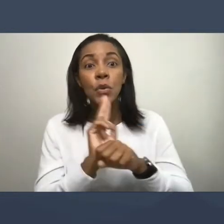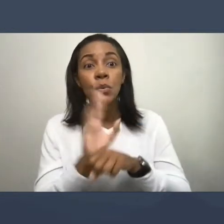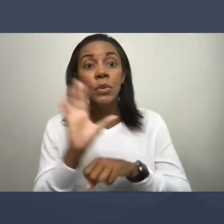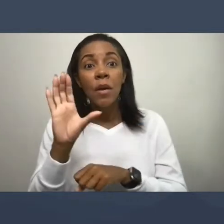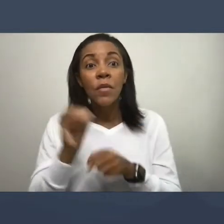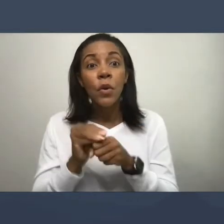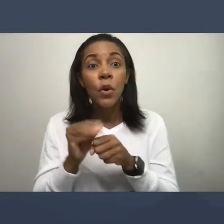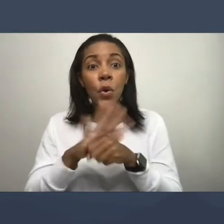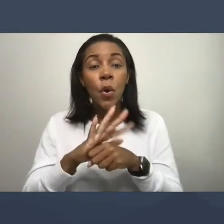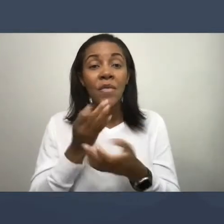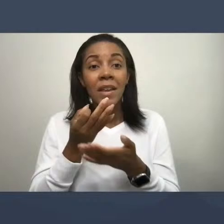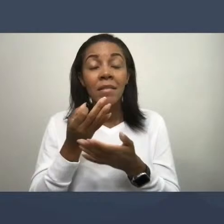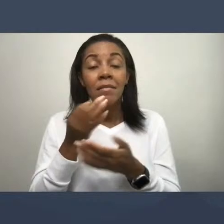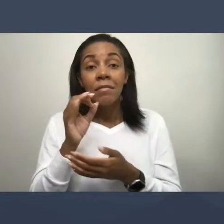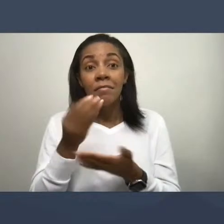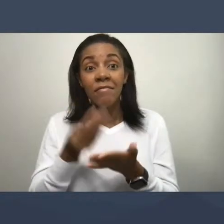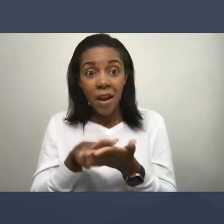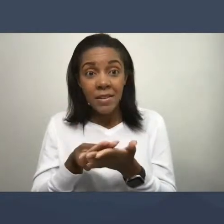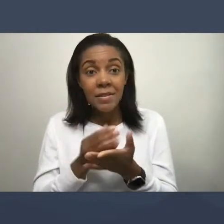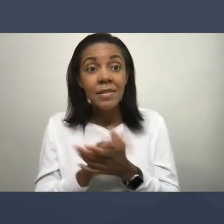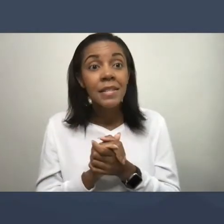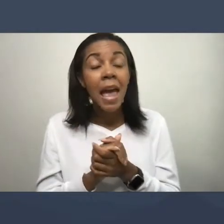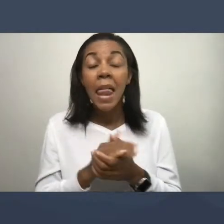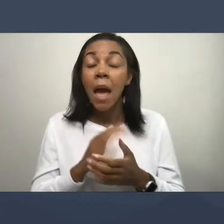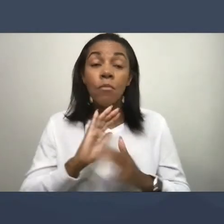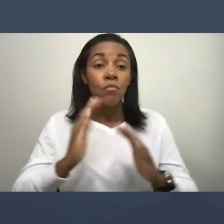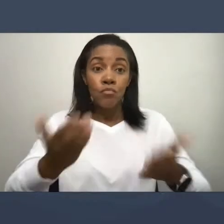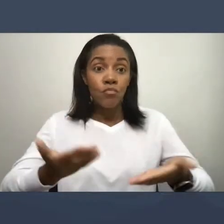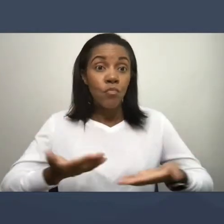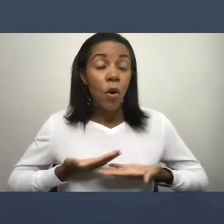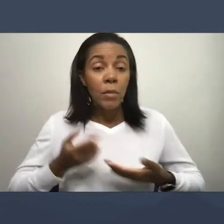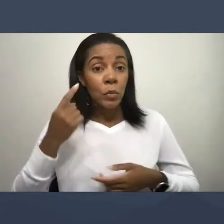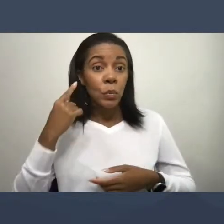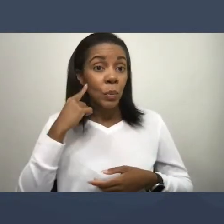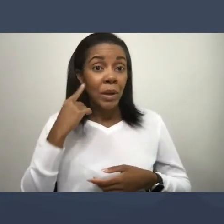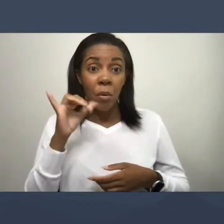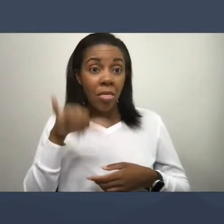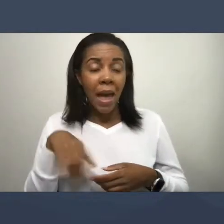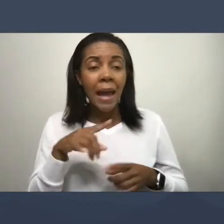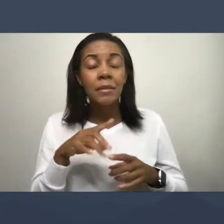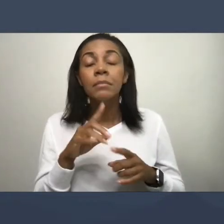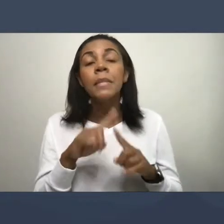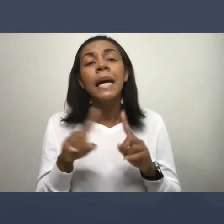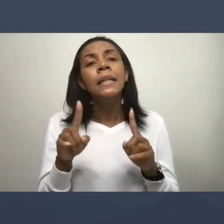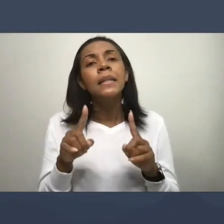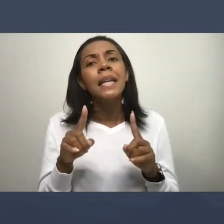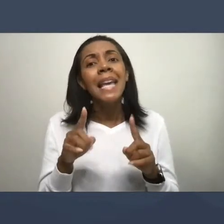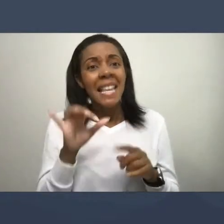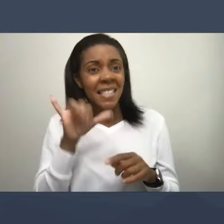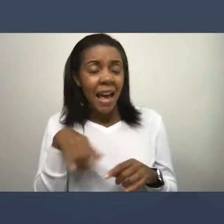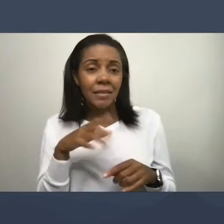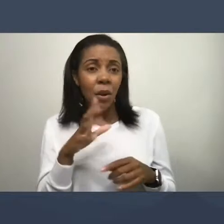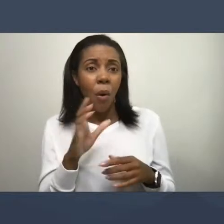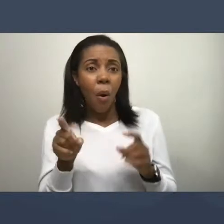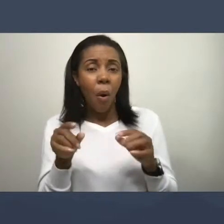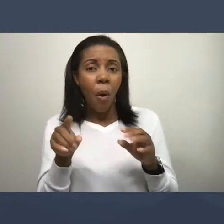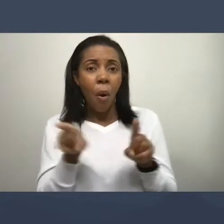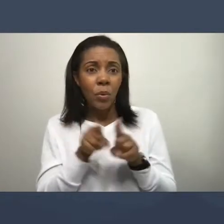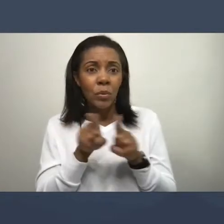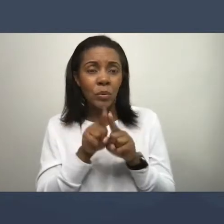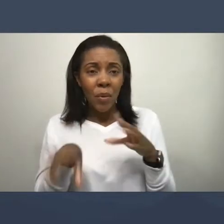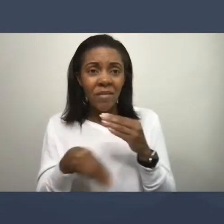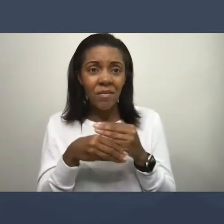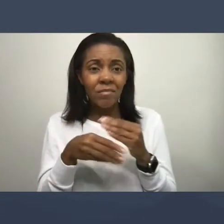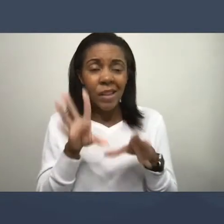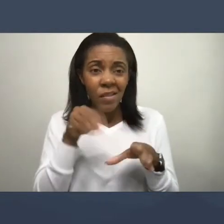know, and I'm welcome to hear that in the total scheme of things, but is that something that would be in the works over the next couple of weeks as well?